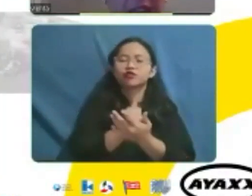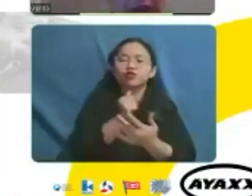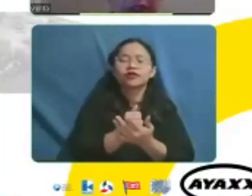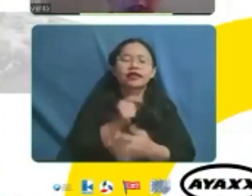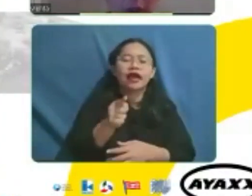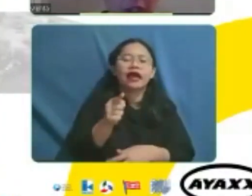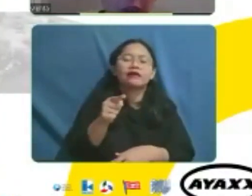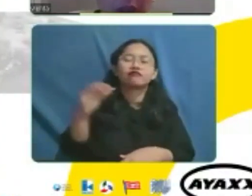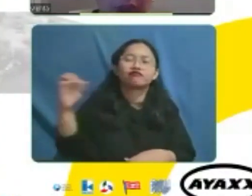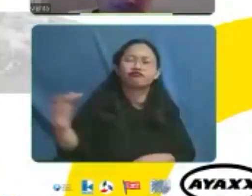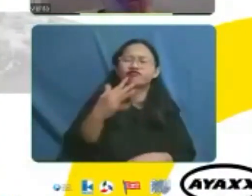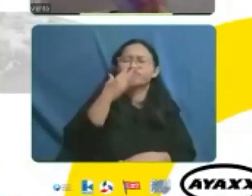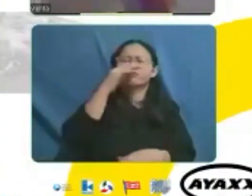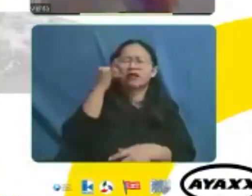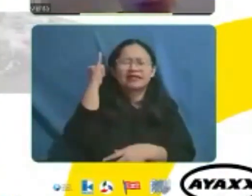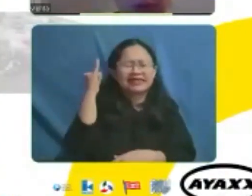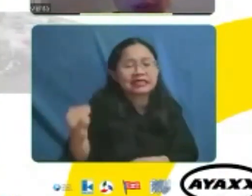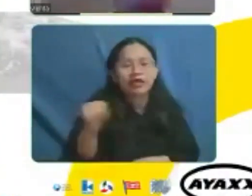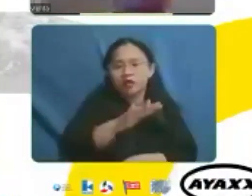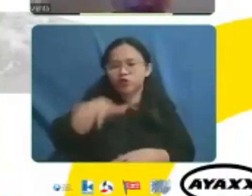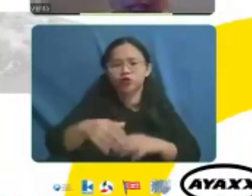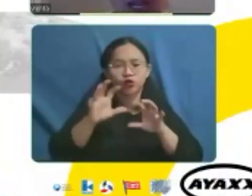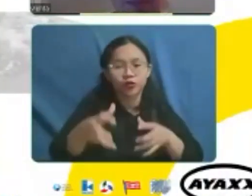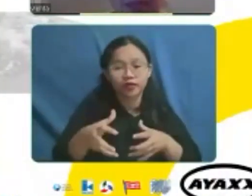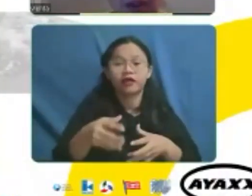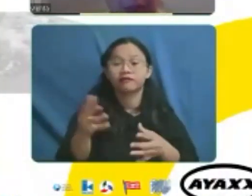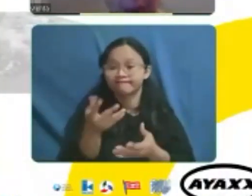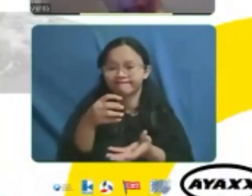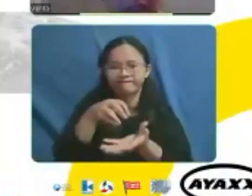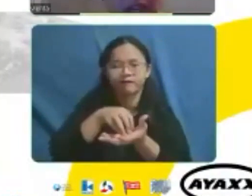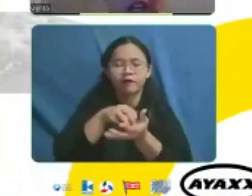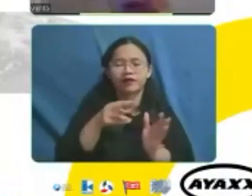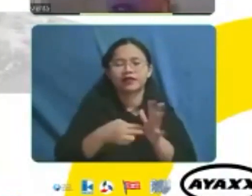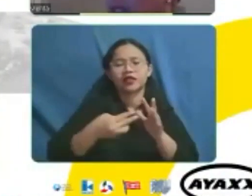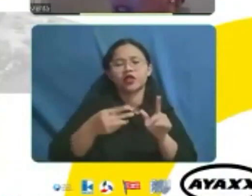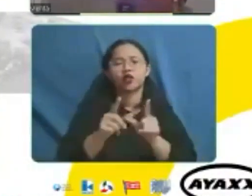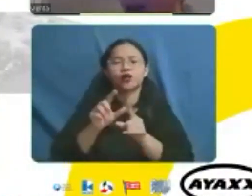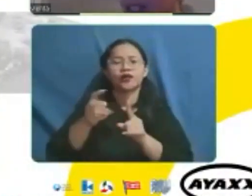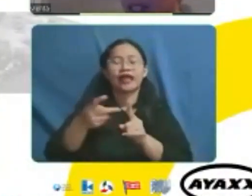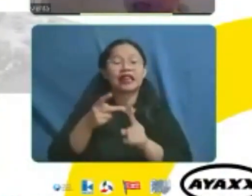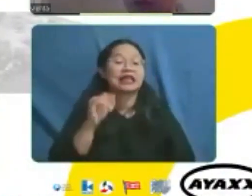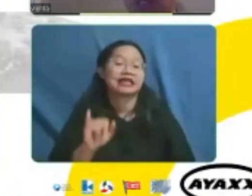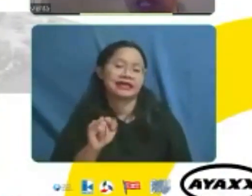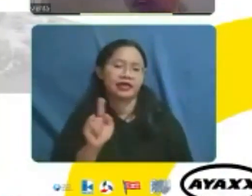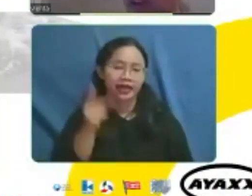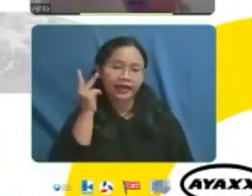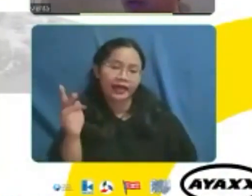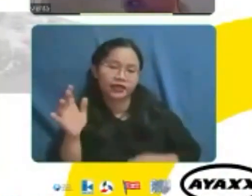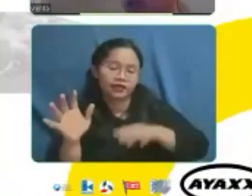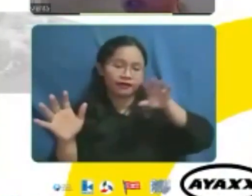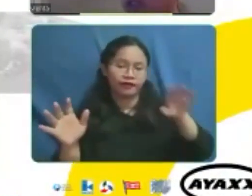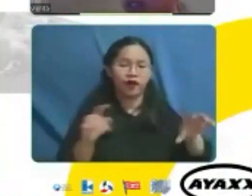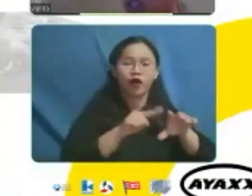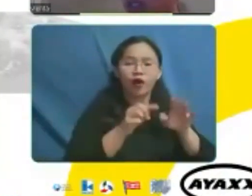see here these two children, this is Monu on the left and Amya on the right, you can see the drastic difference in their air